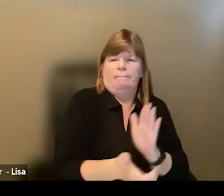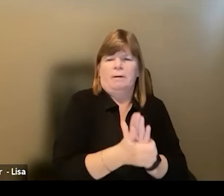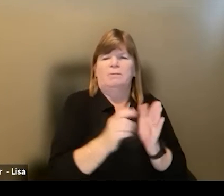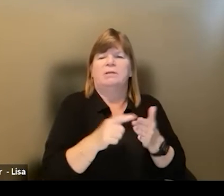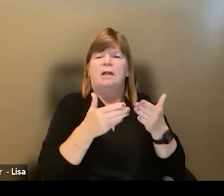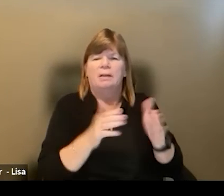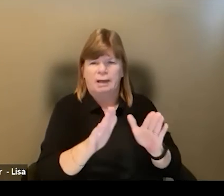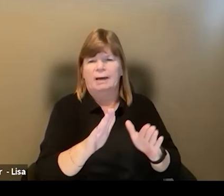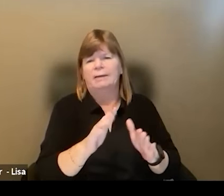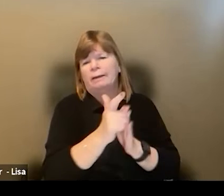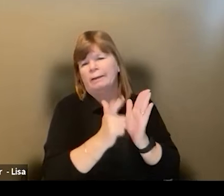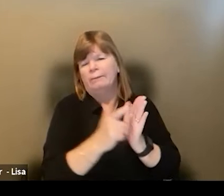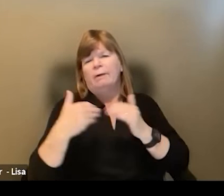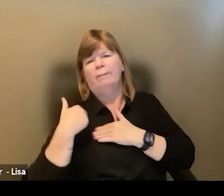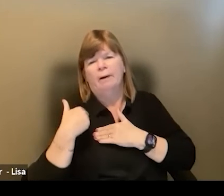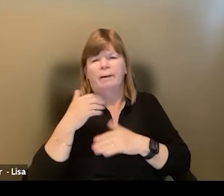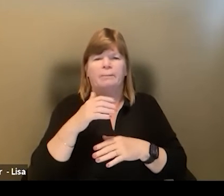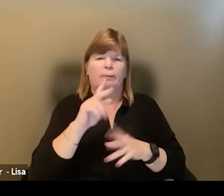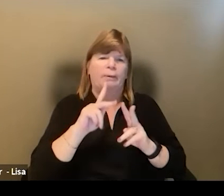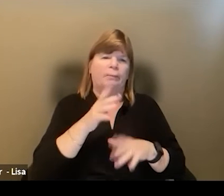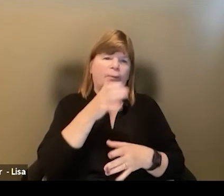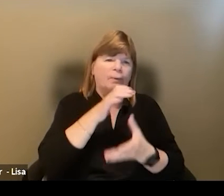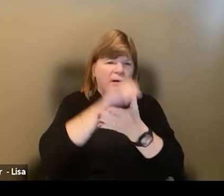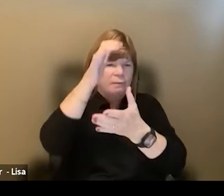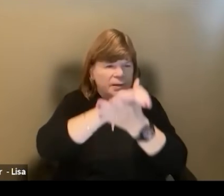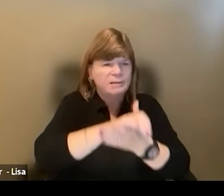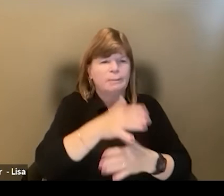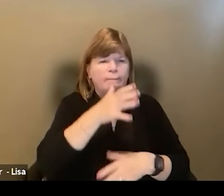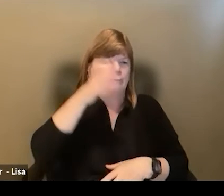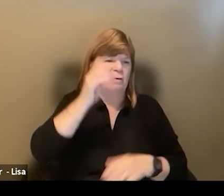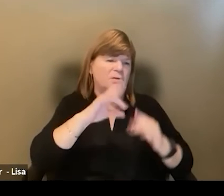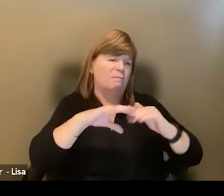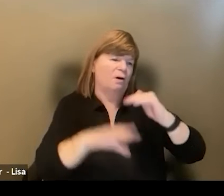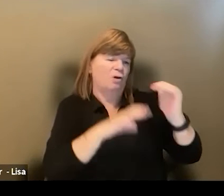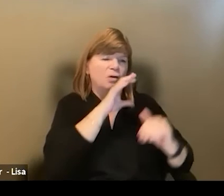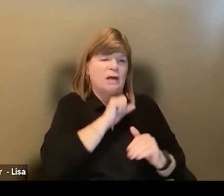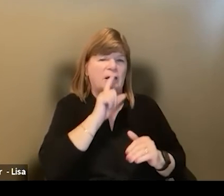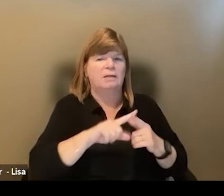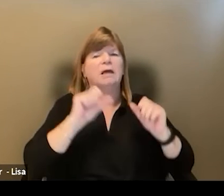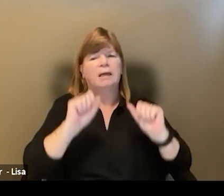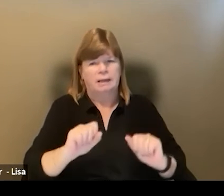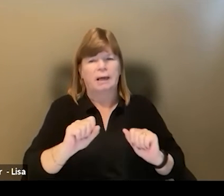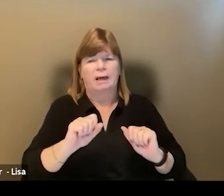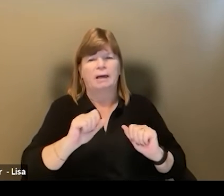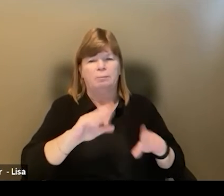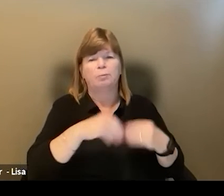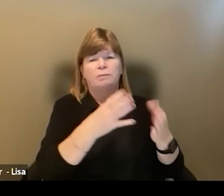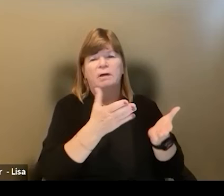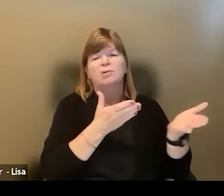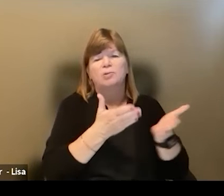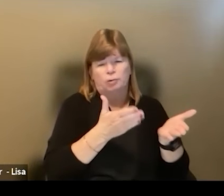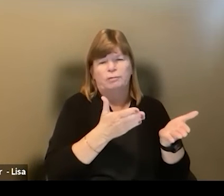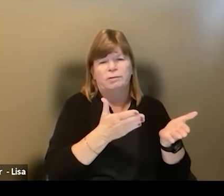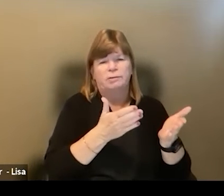allow for legally responsible individuals such as spouses or parents of minors to provide services